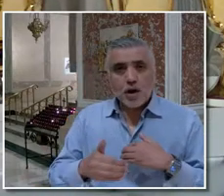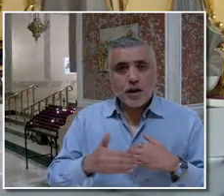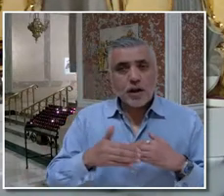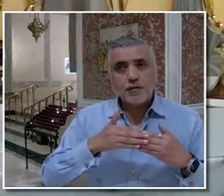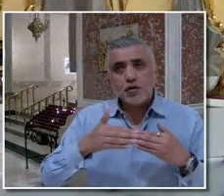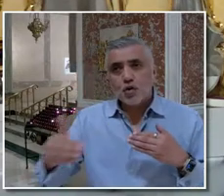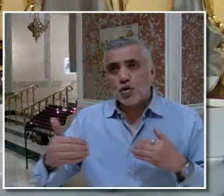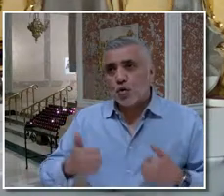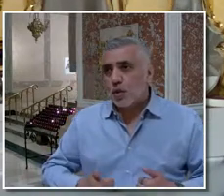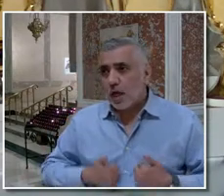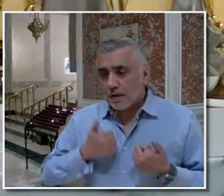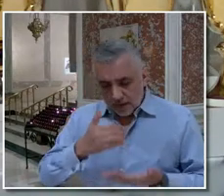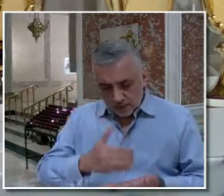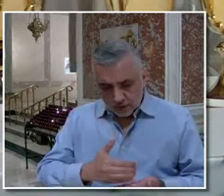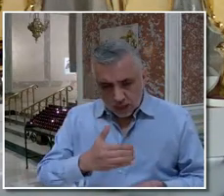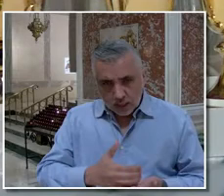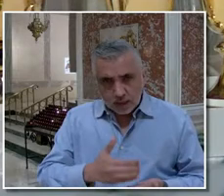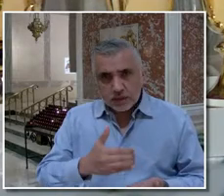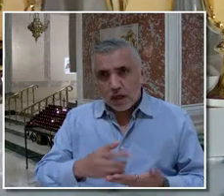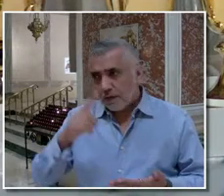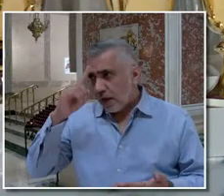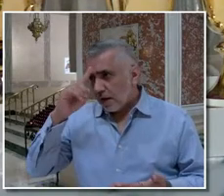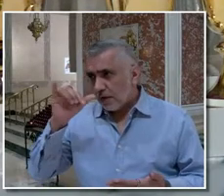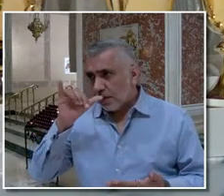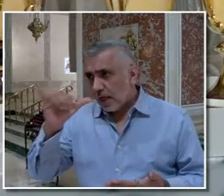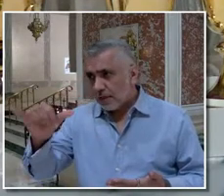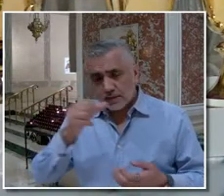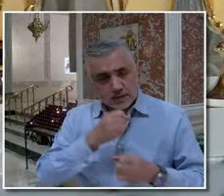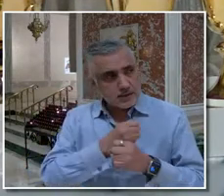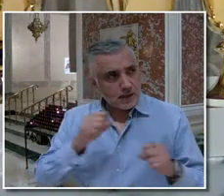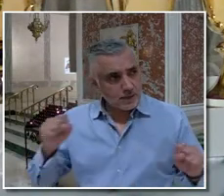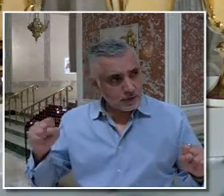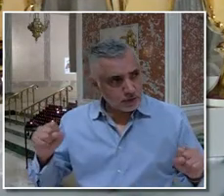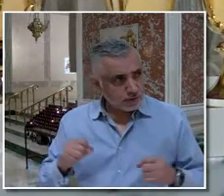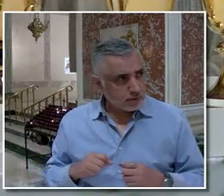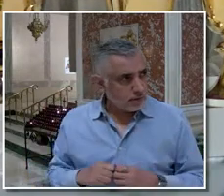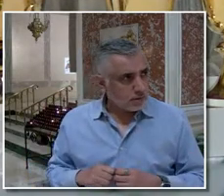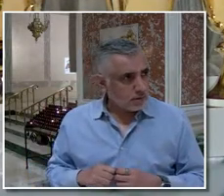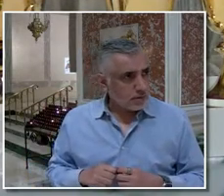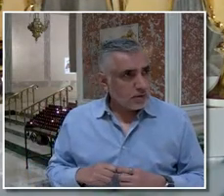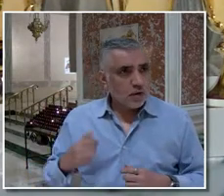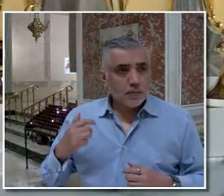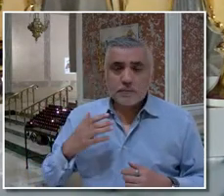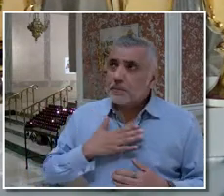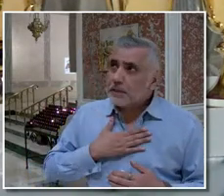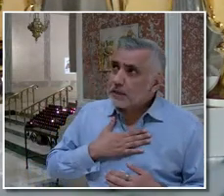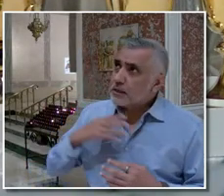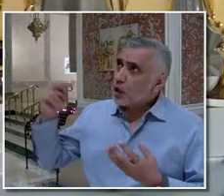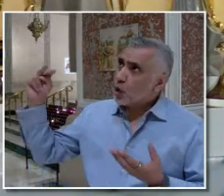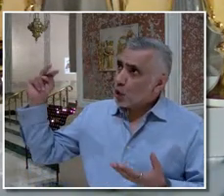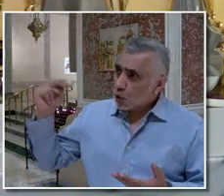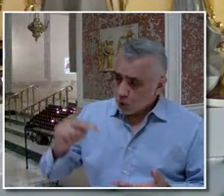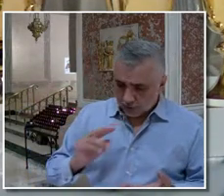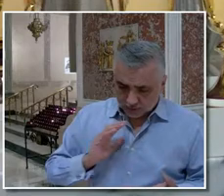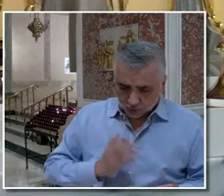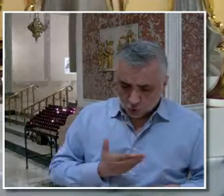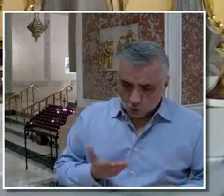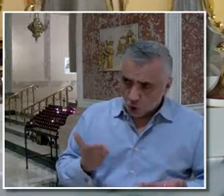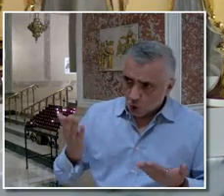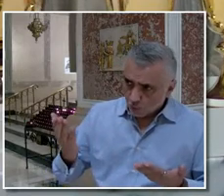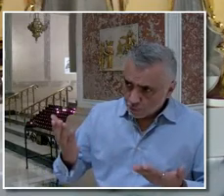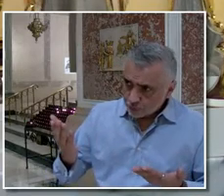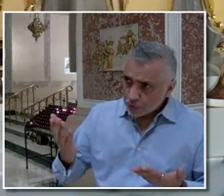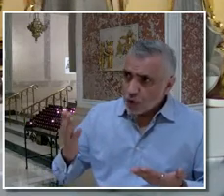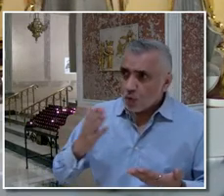and the chalice of everlasting salvation. Be pleased to look upon these offerings with